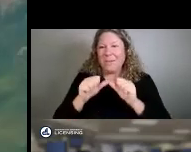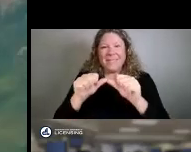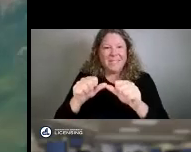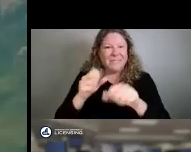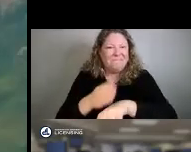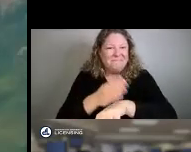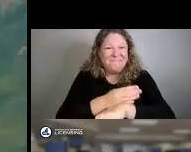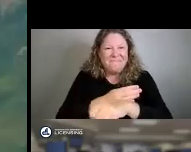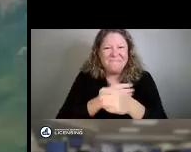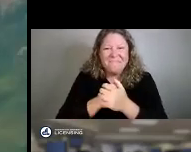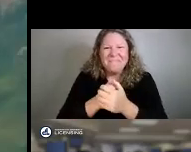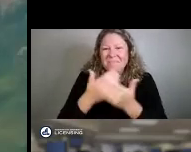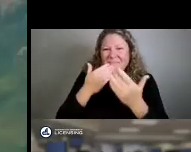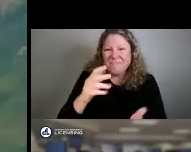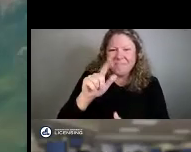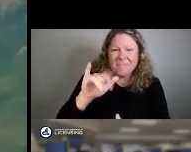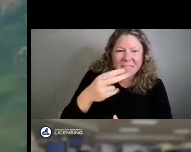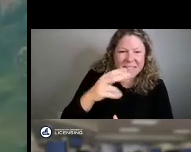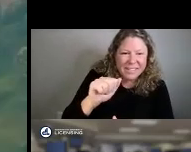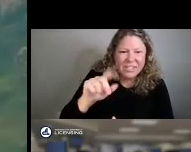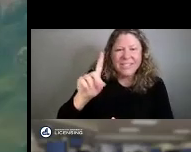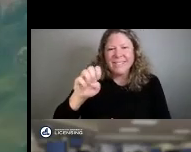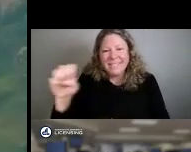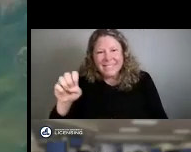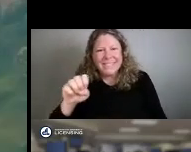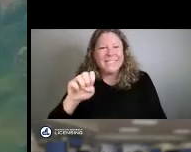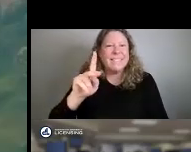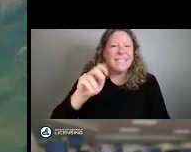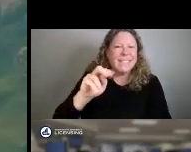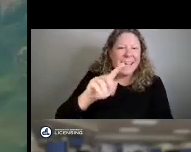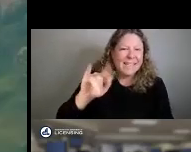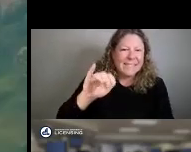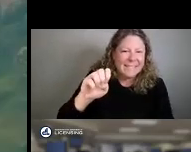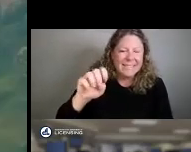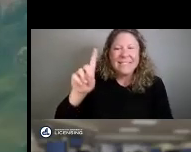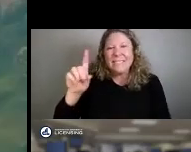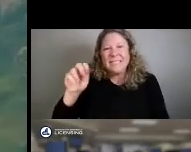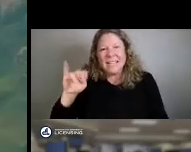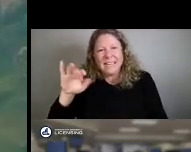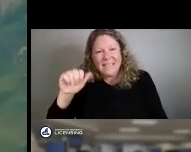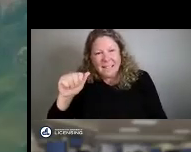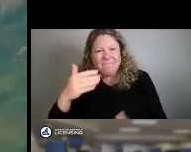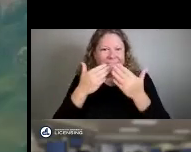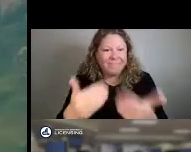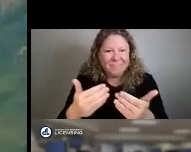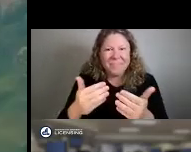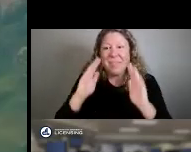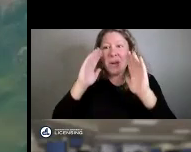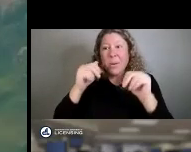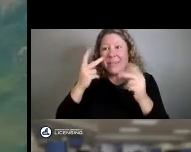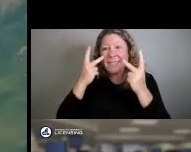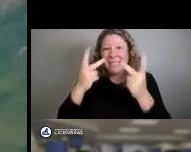you, Alicia, Dee, Kenzie, and Danica for your time and all of your information. And we hope to see